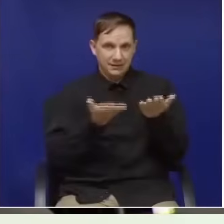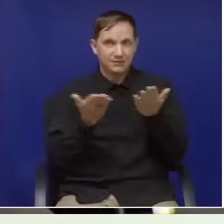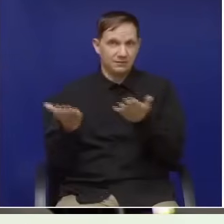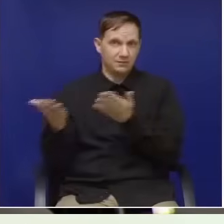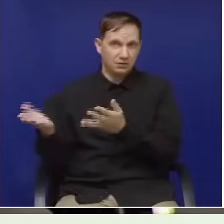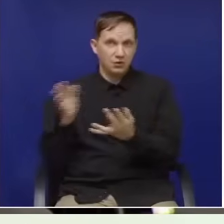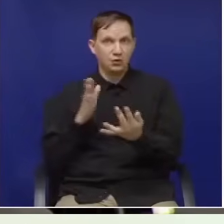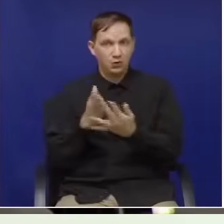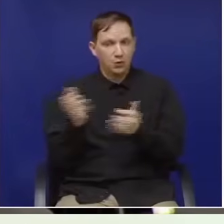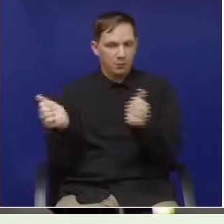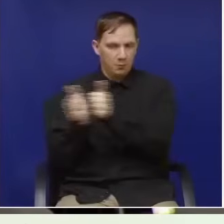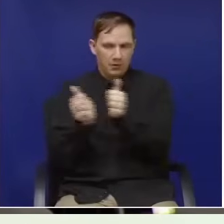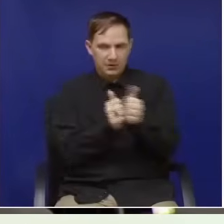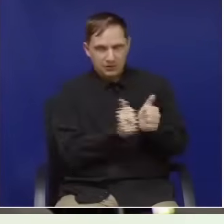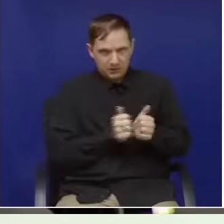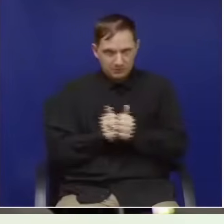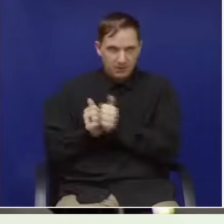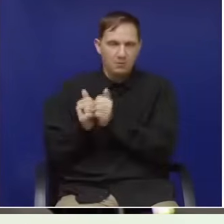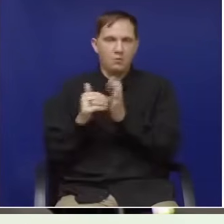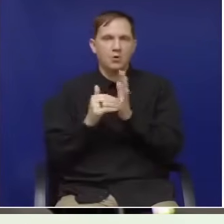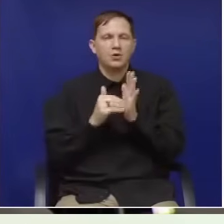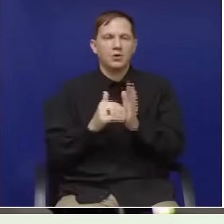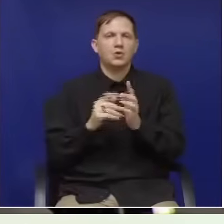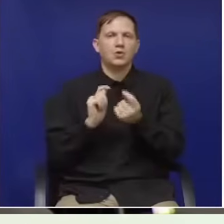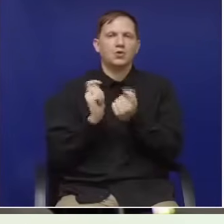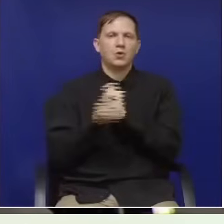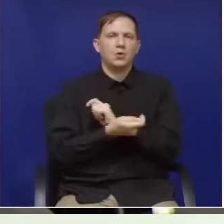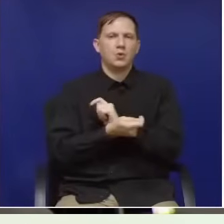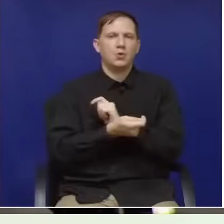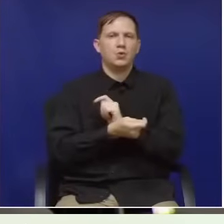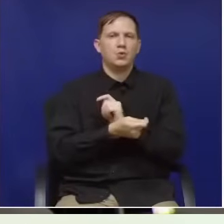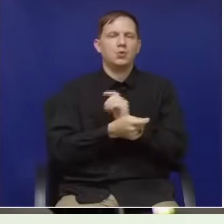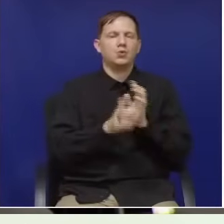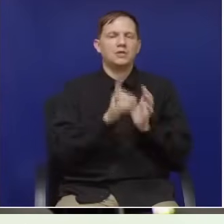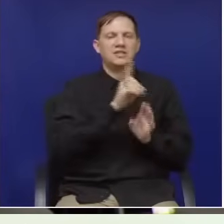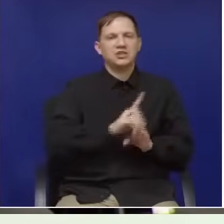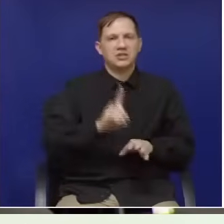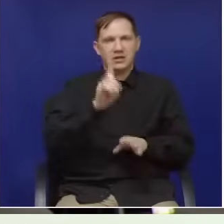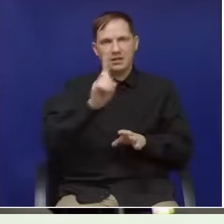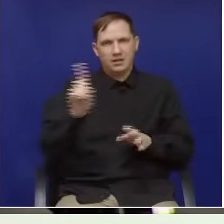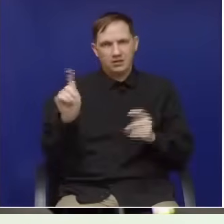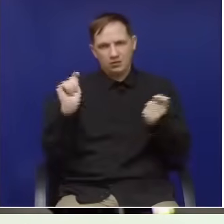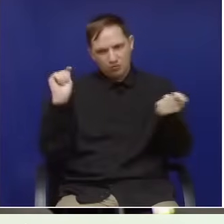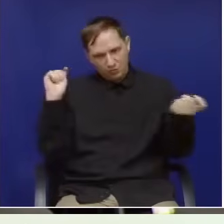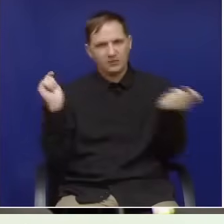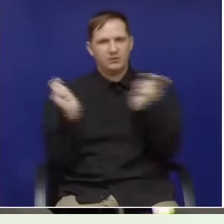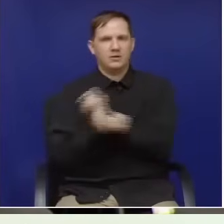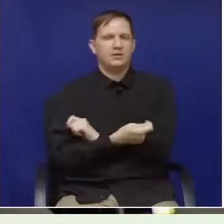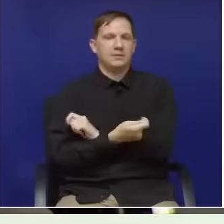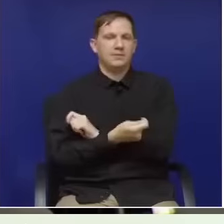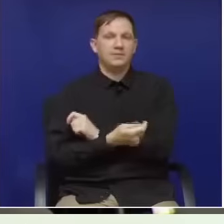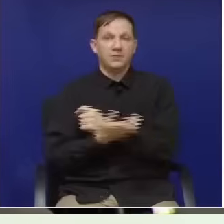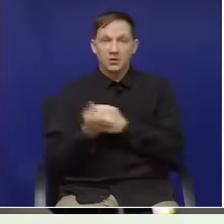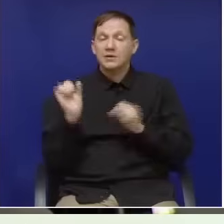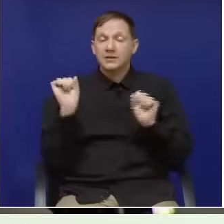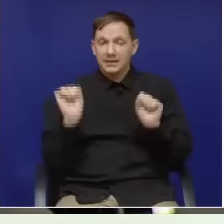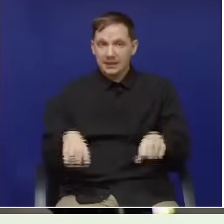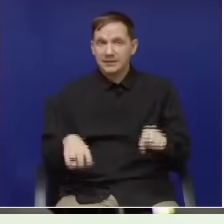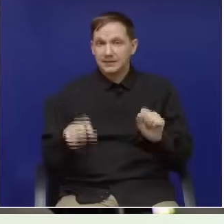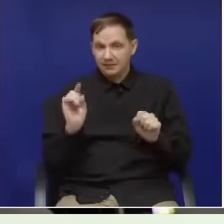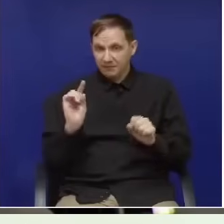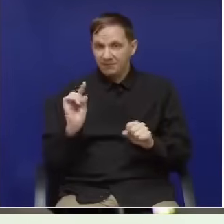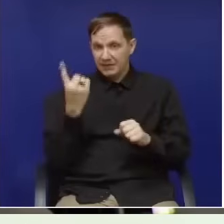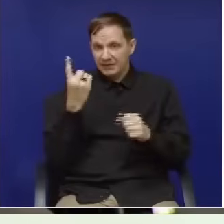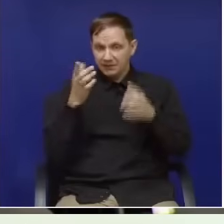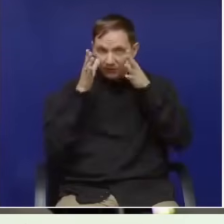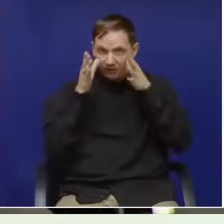this partnership model, through digital transformation with the banking sector. So if anything, it is South Africans in